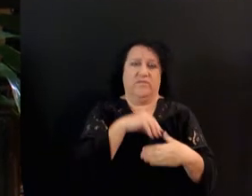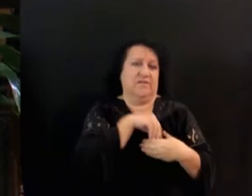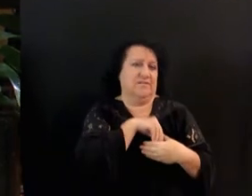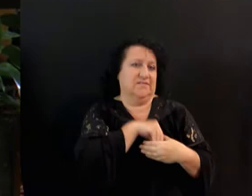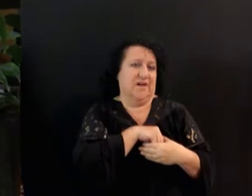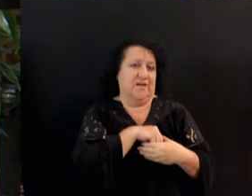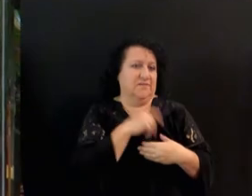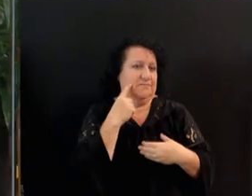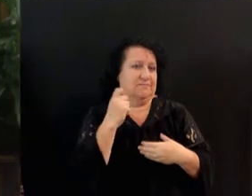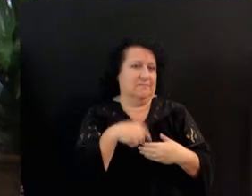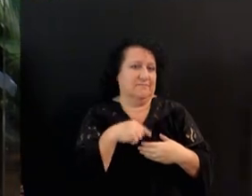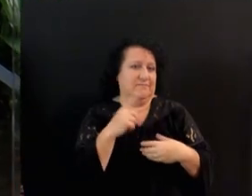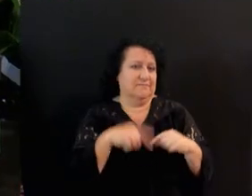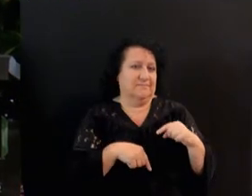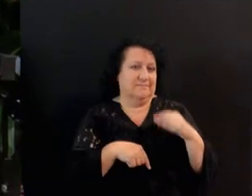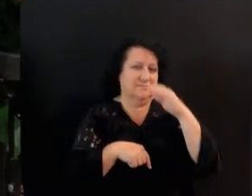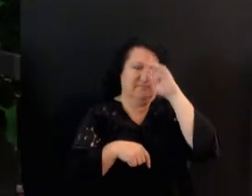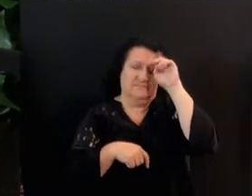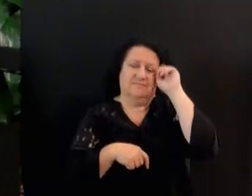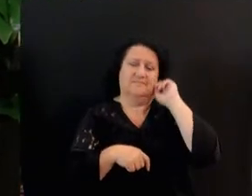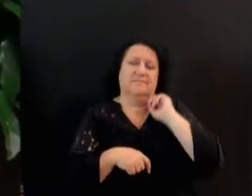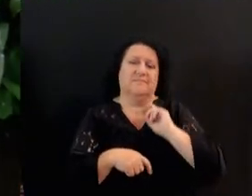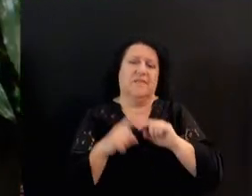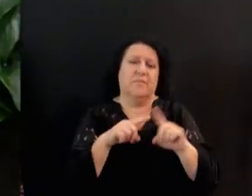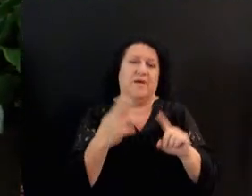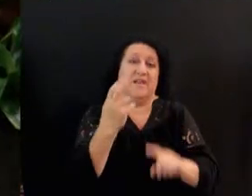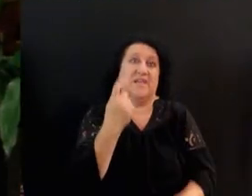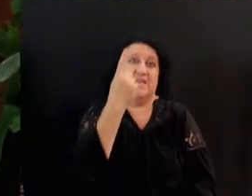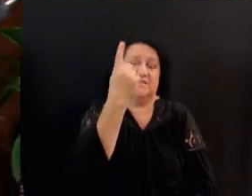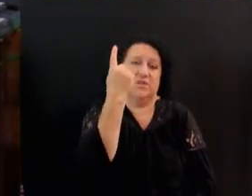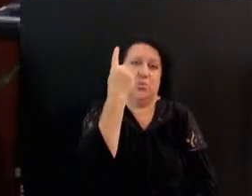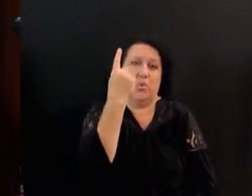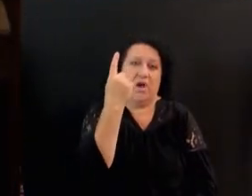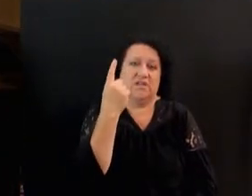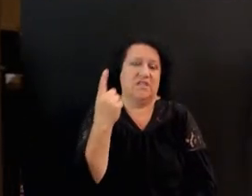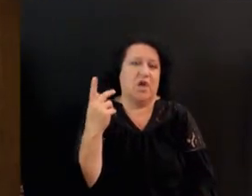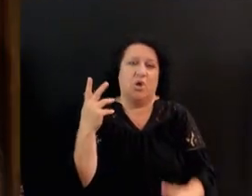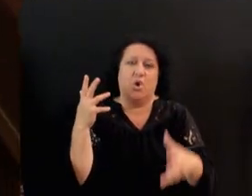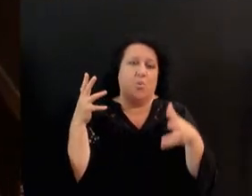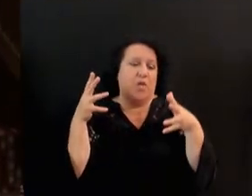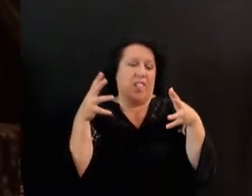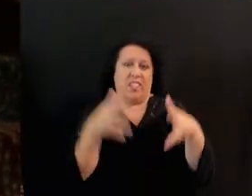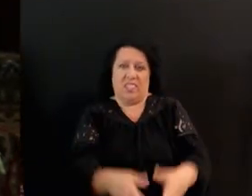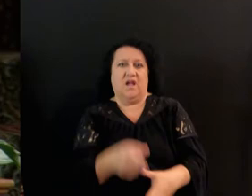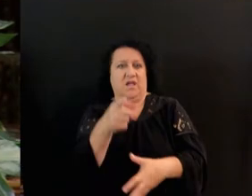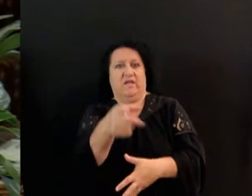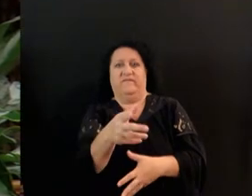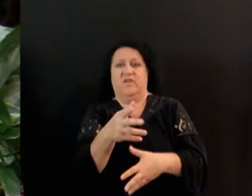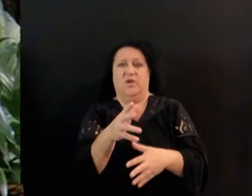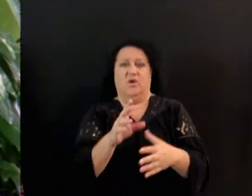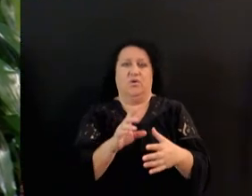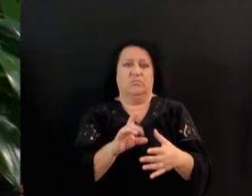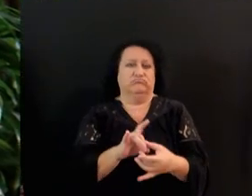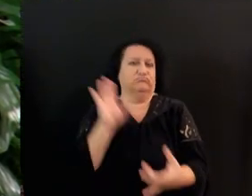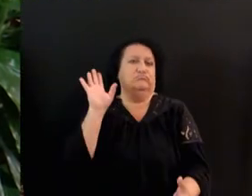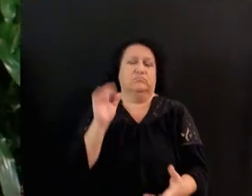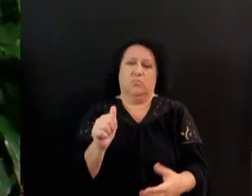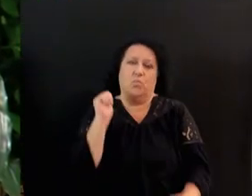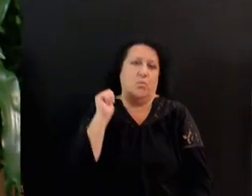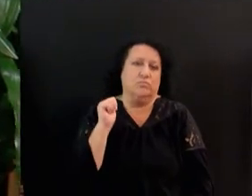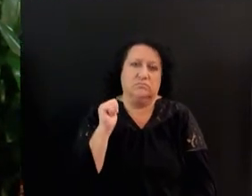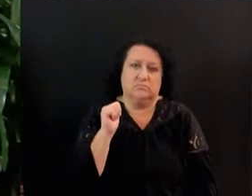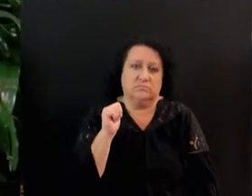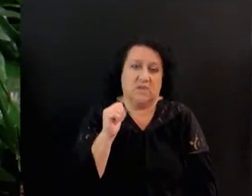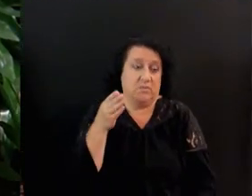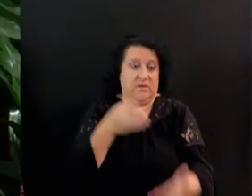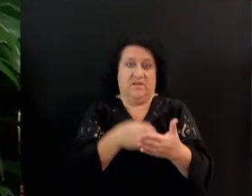But he is the one who will never leave you or forsake you. He is the one who makes a table for you in the presence